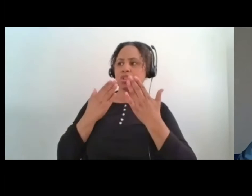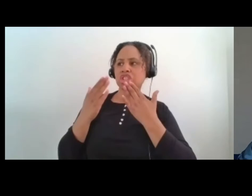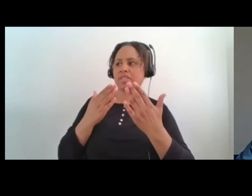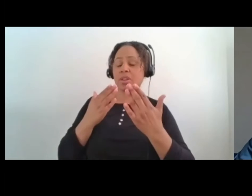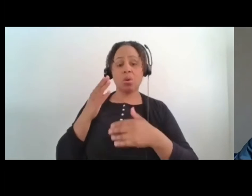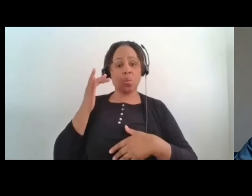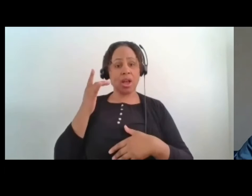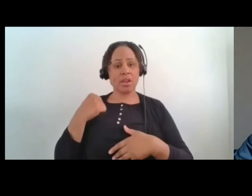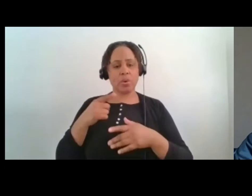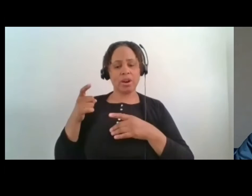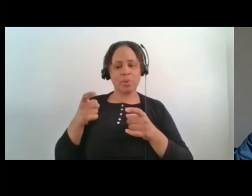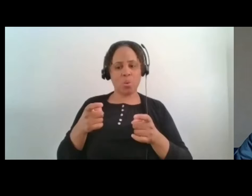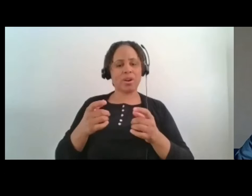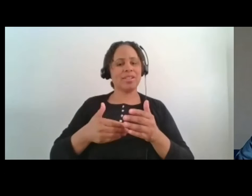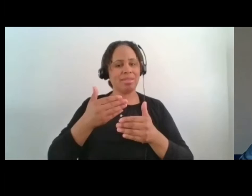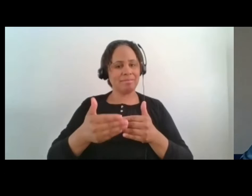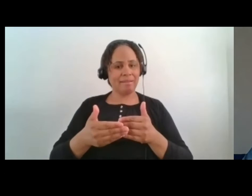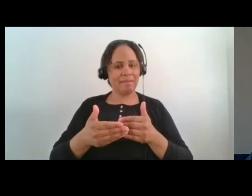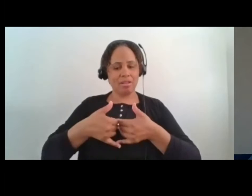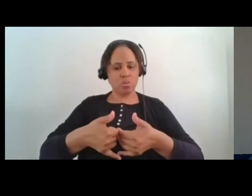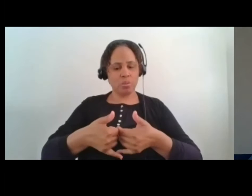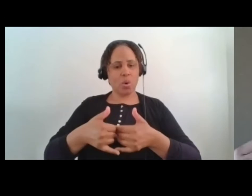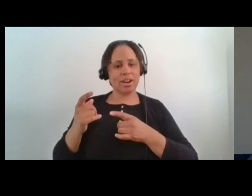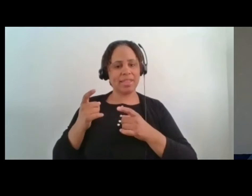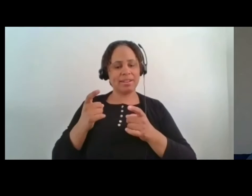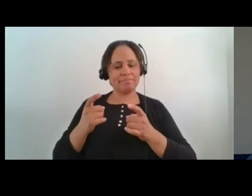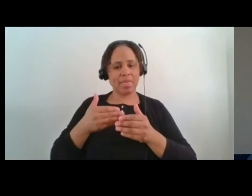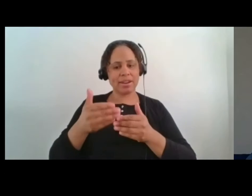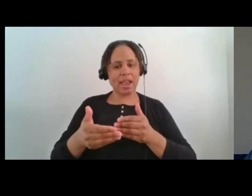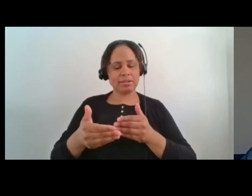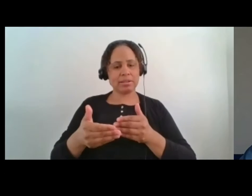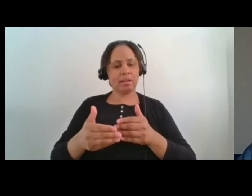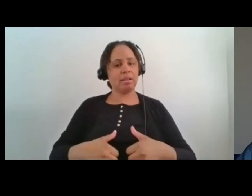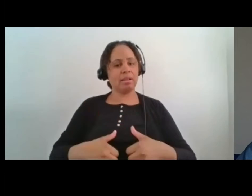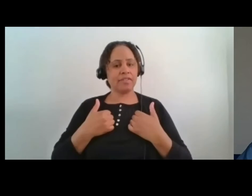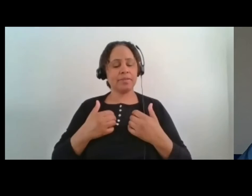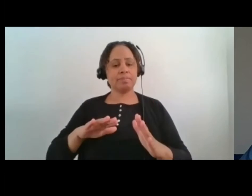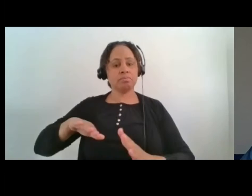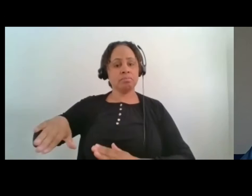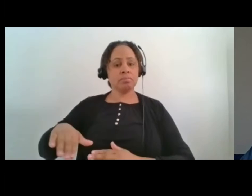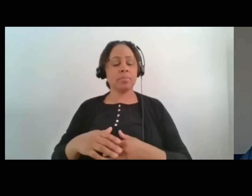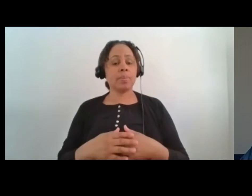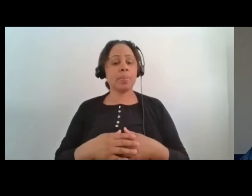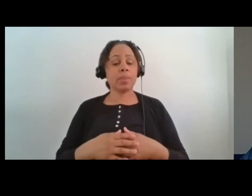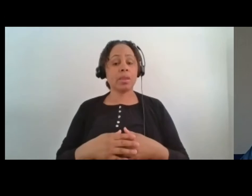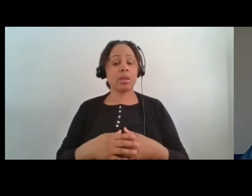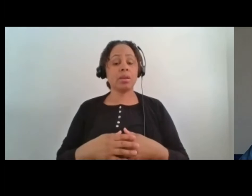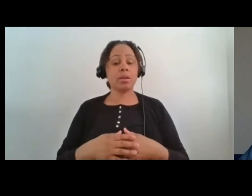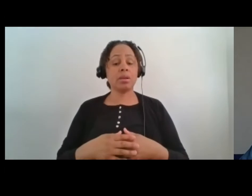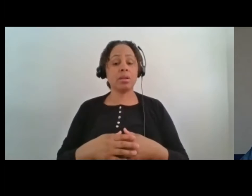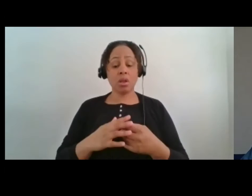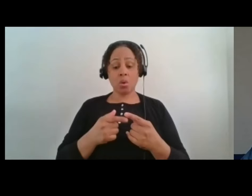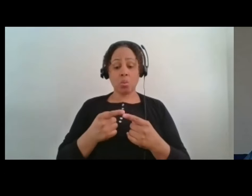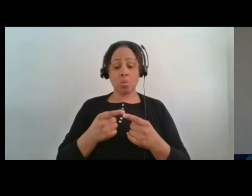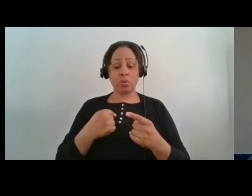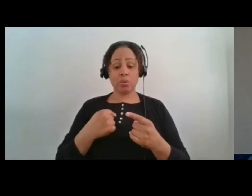And so, when we talk about organ donation and these topics